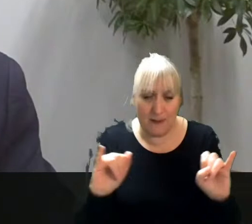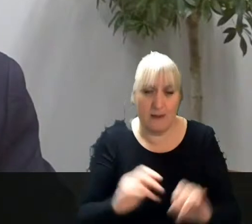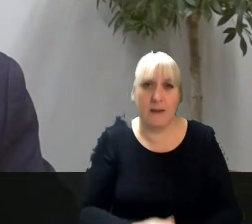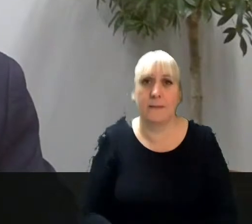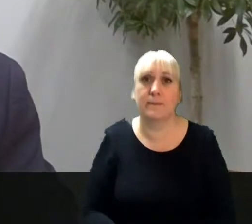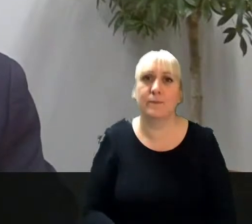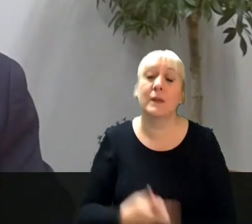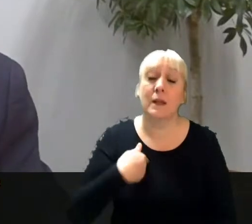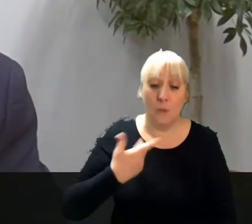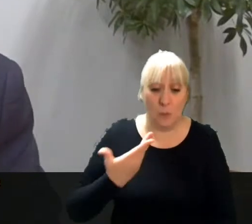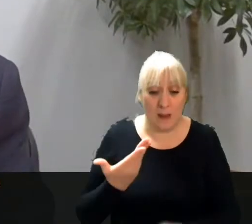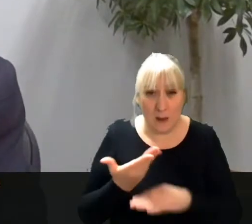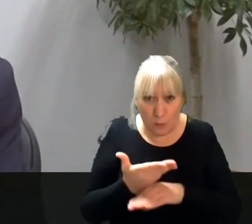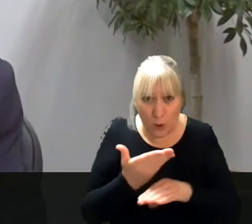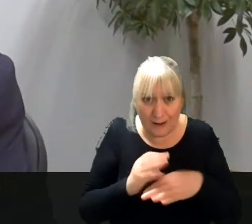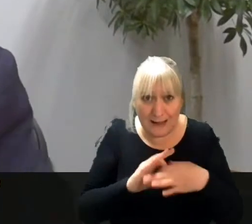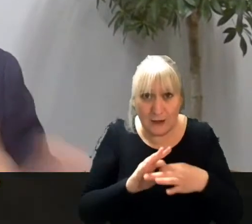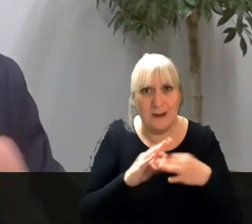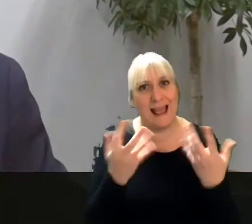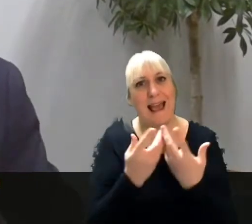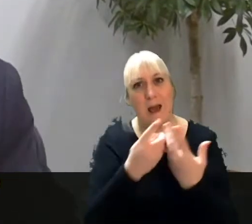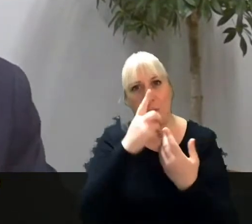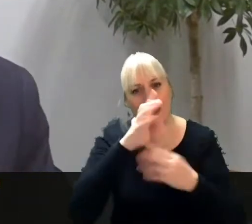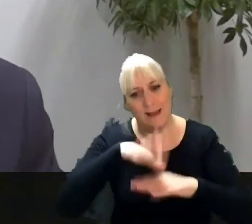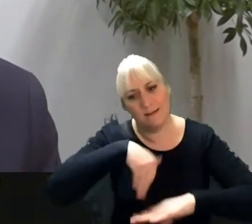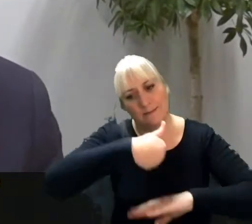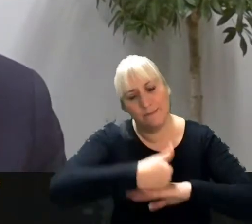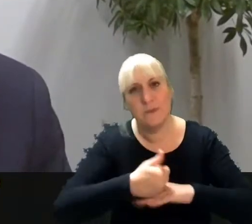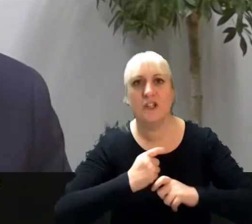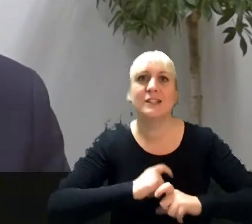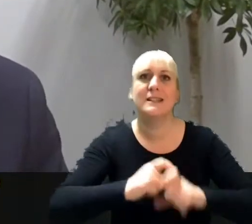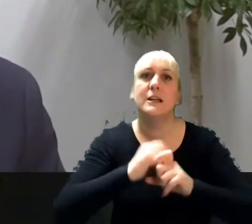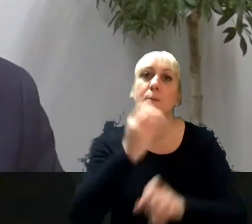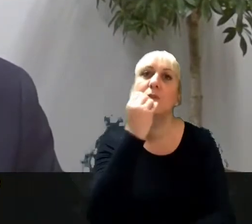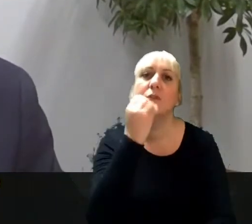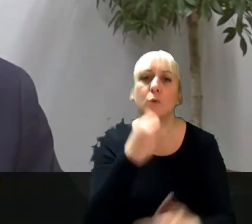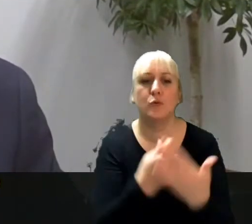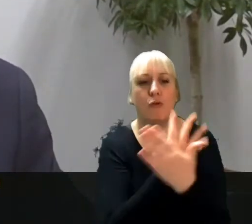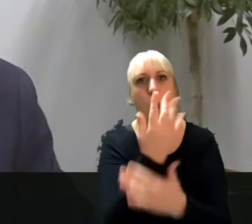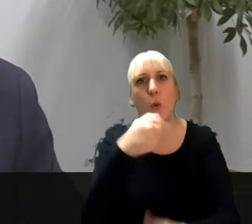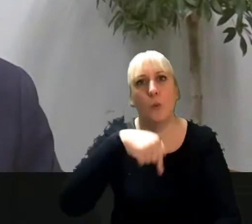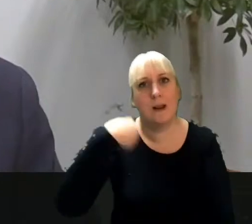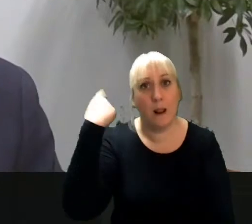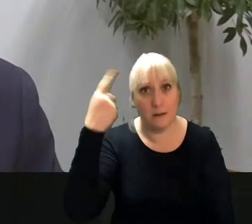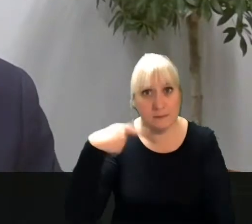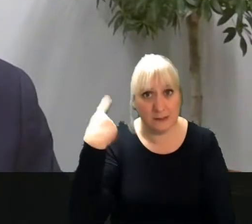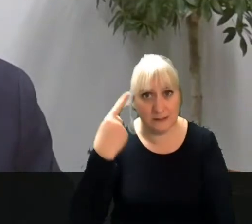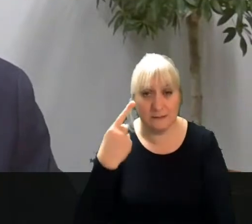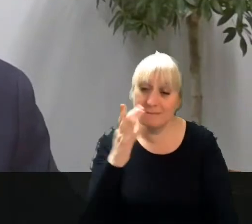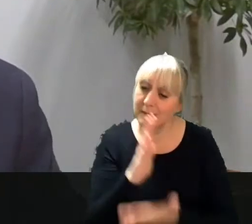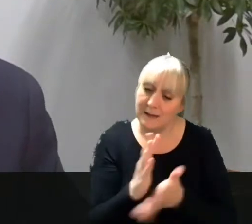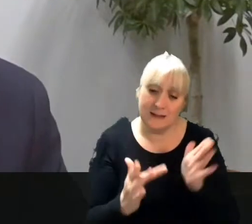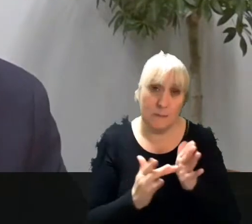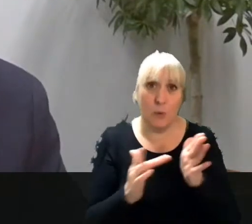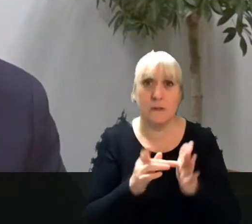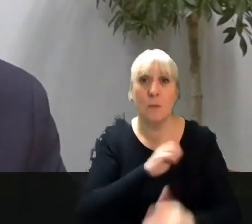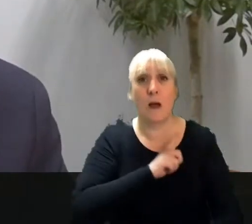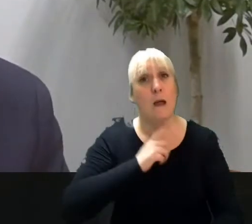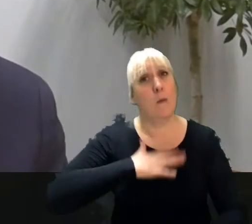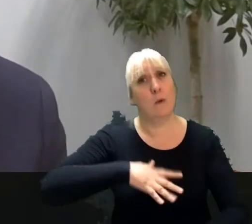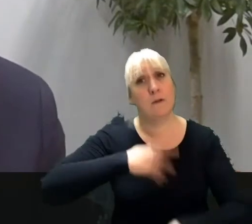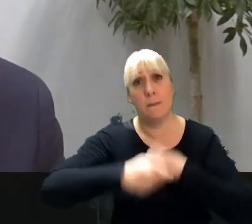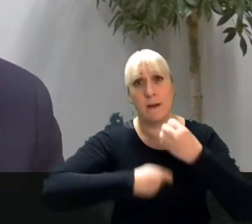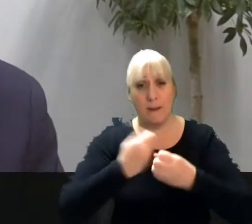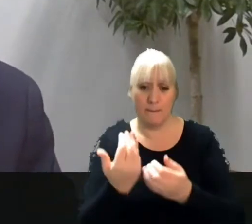to how we have sustainable food growing in our city, really important if we're going to be a green city going forward, in relation to the work we're doing